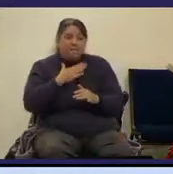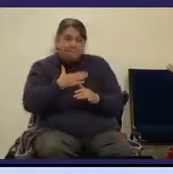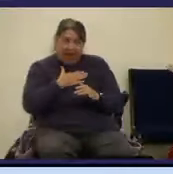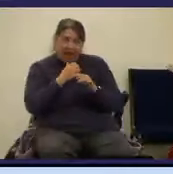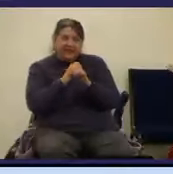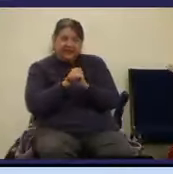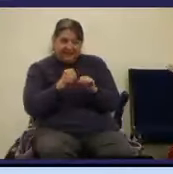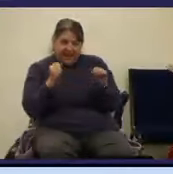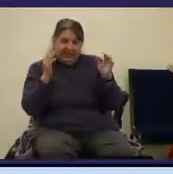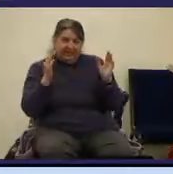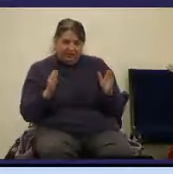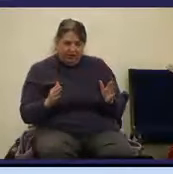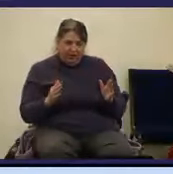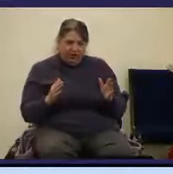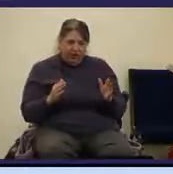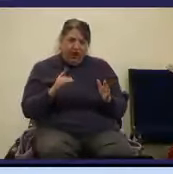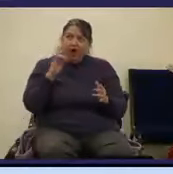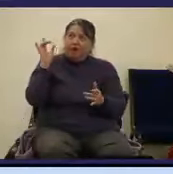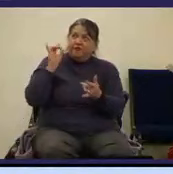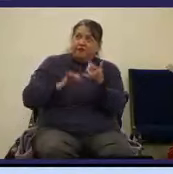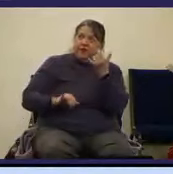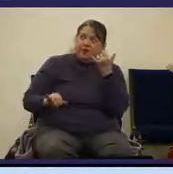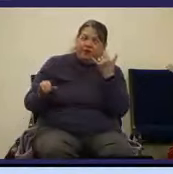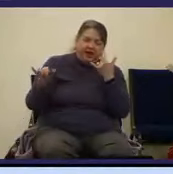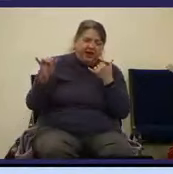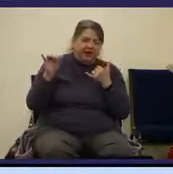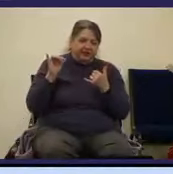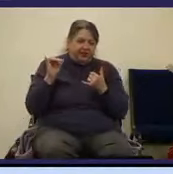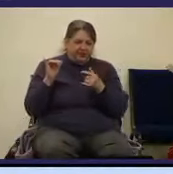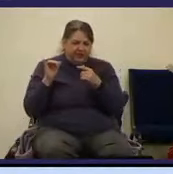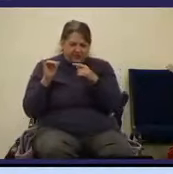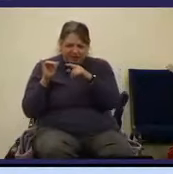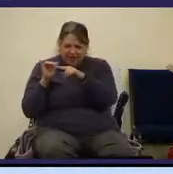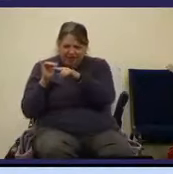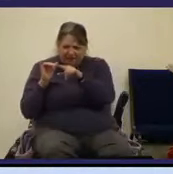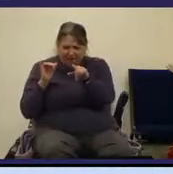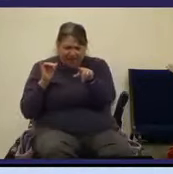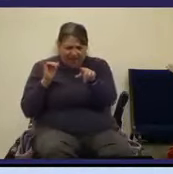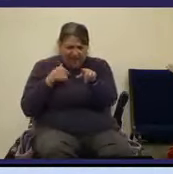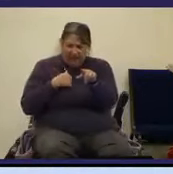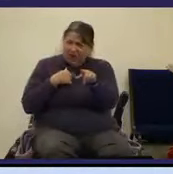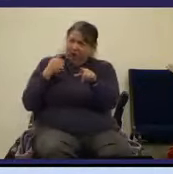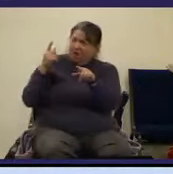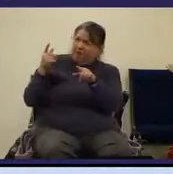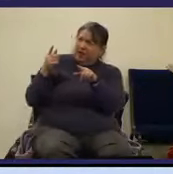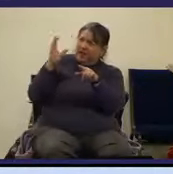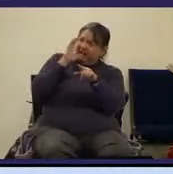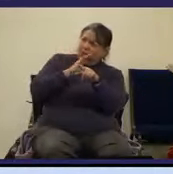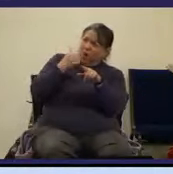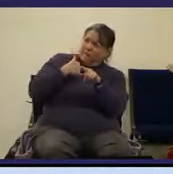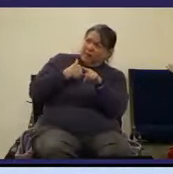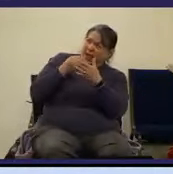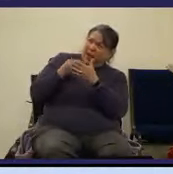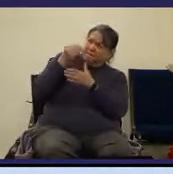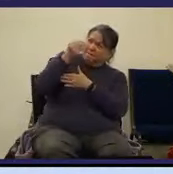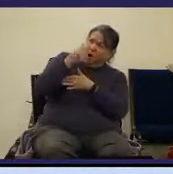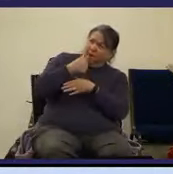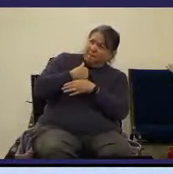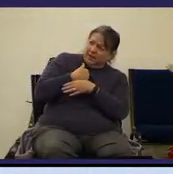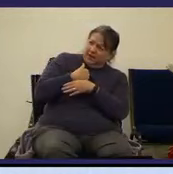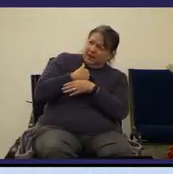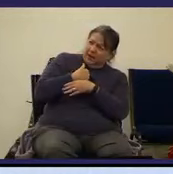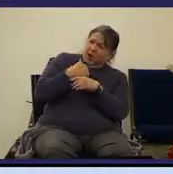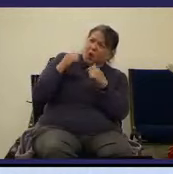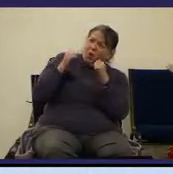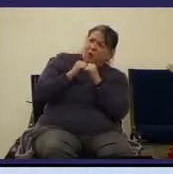Jesus. Can you sing that from your heart? He loved me and he sought